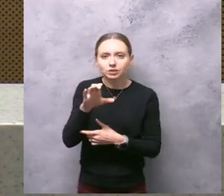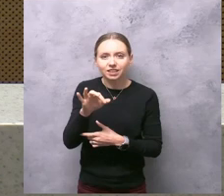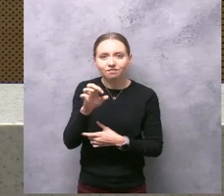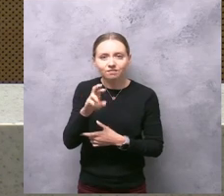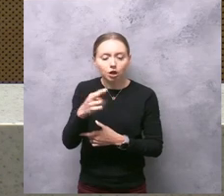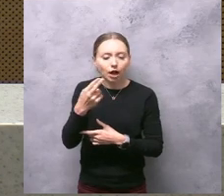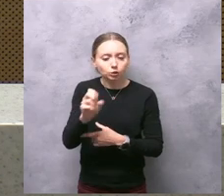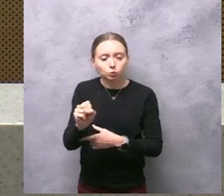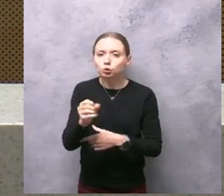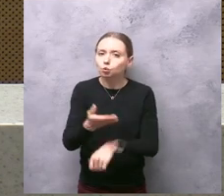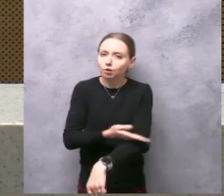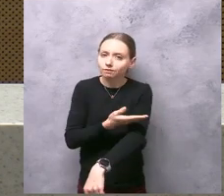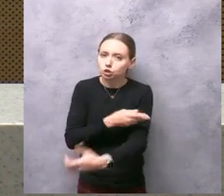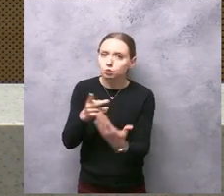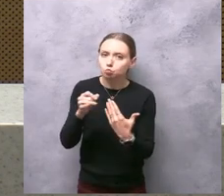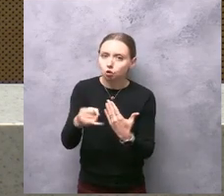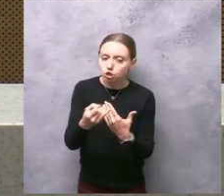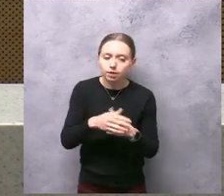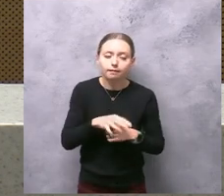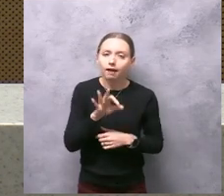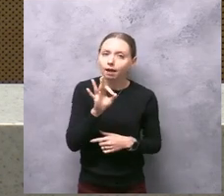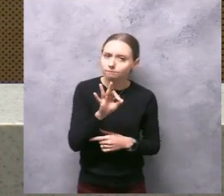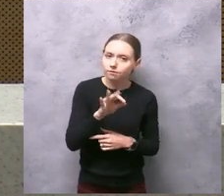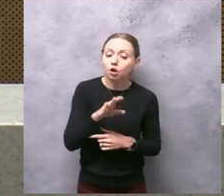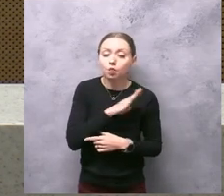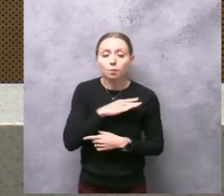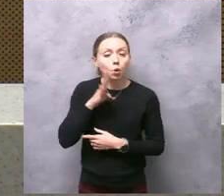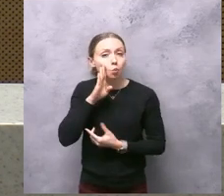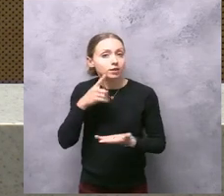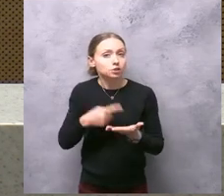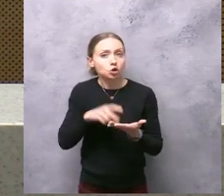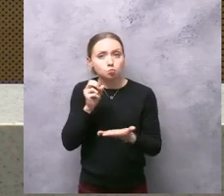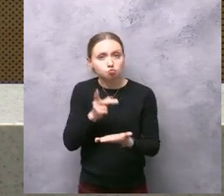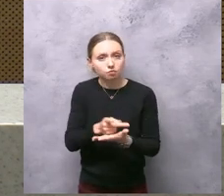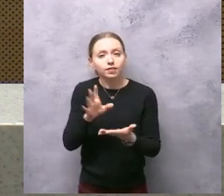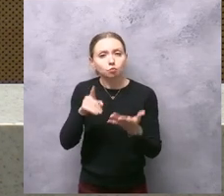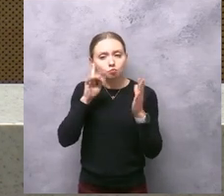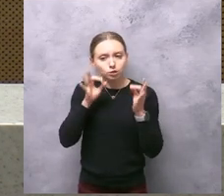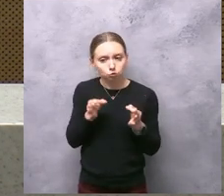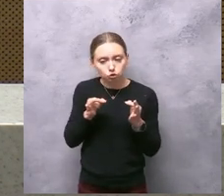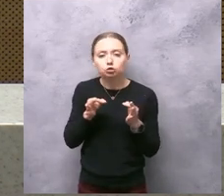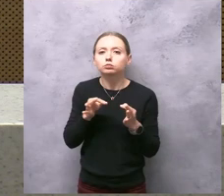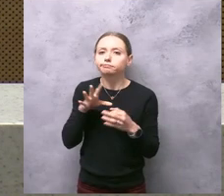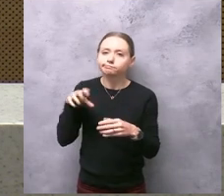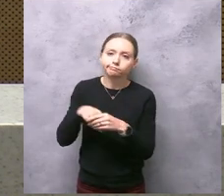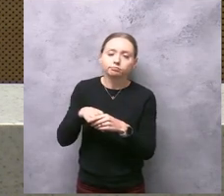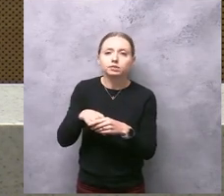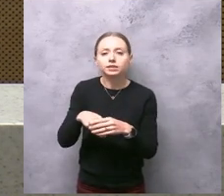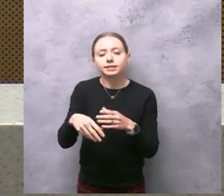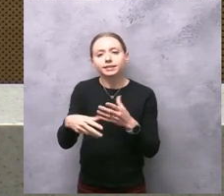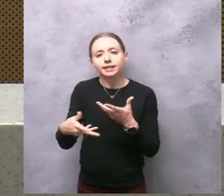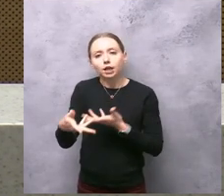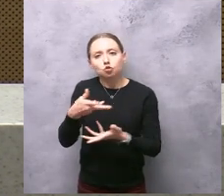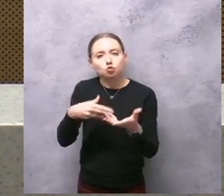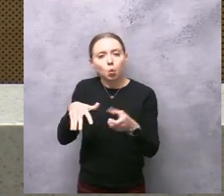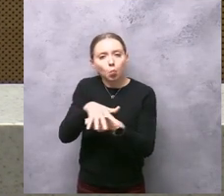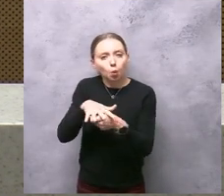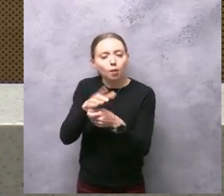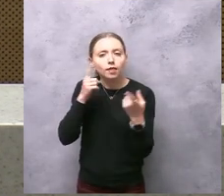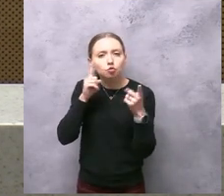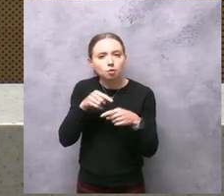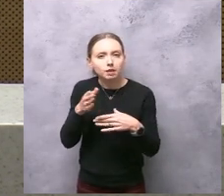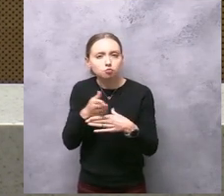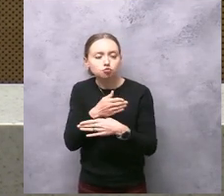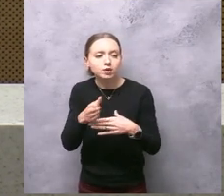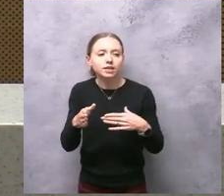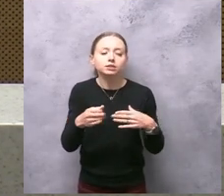project. Then 6F, the board consider approving resolution to join and participate in an interlock agreement between Region 4 Service Center and